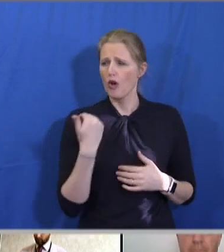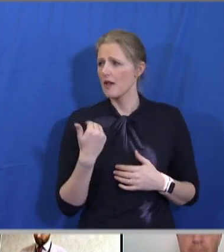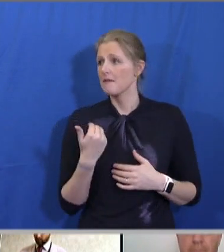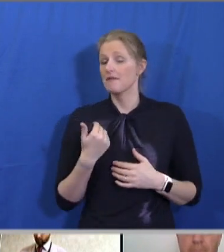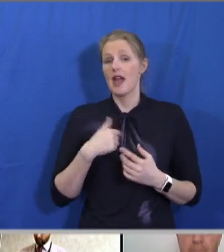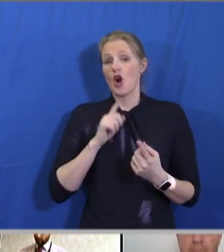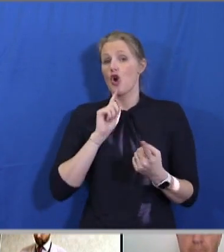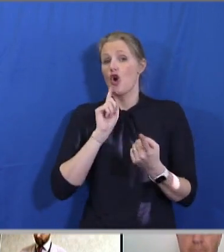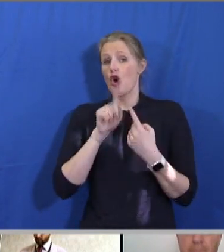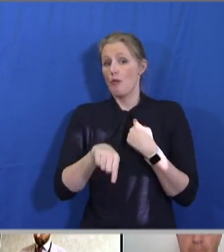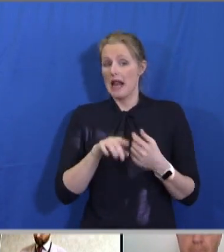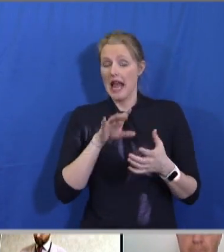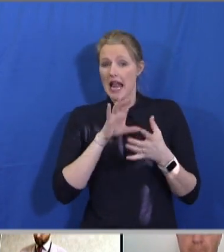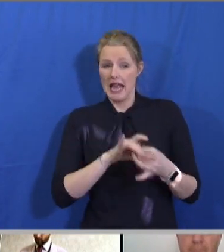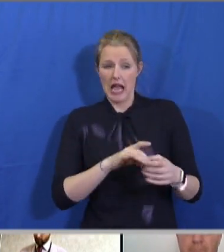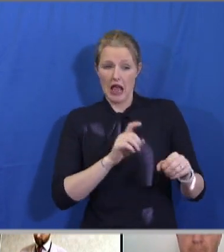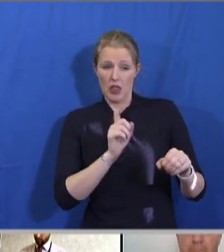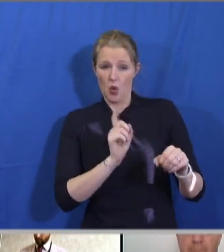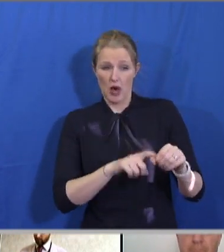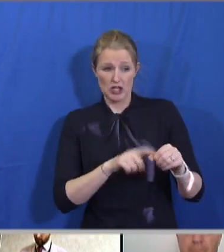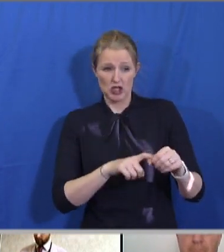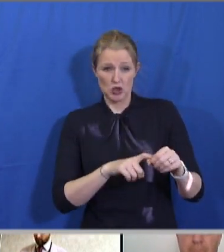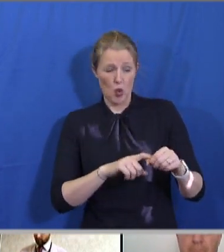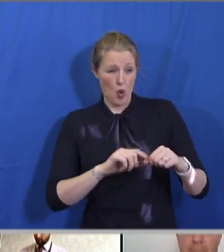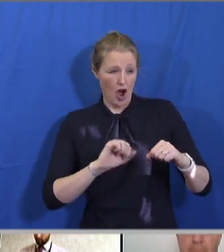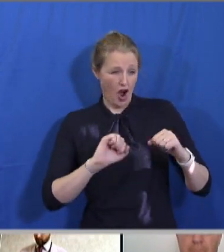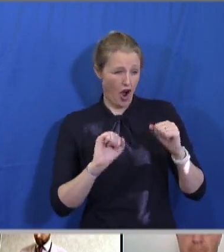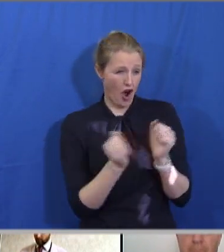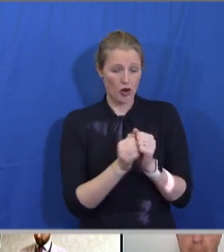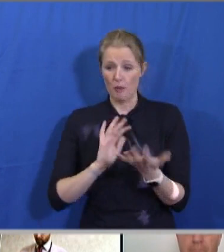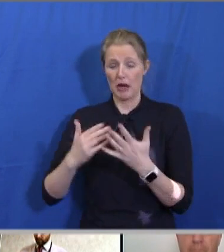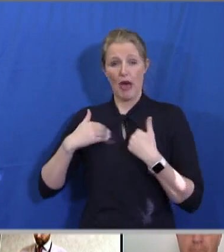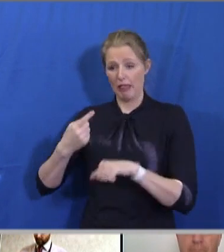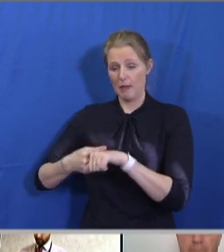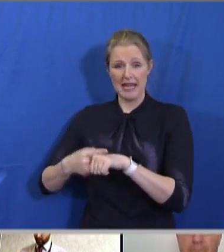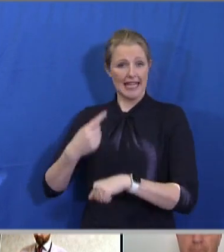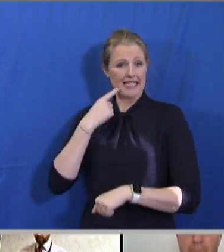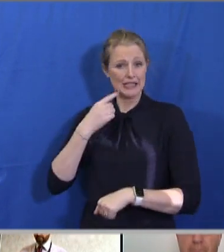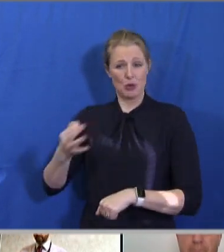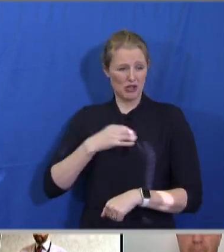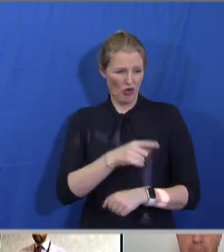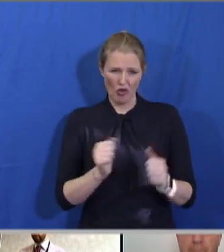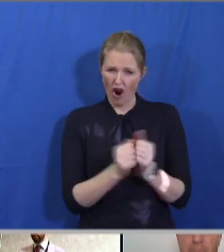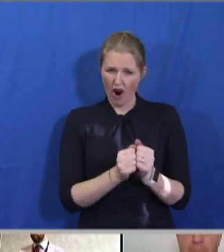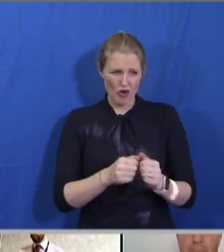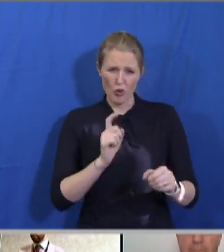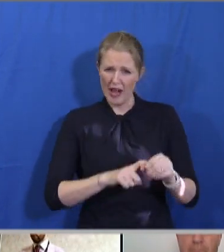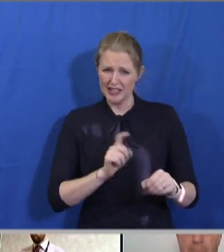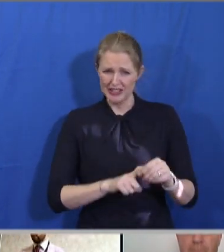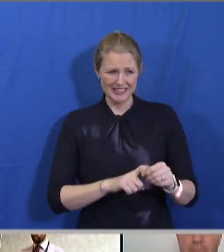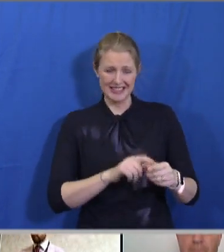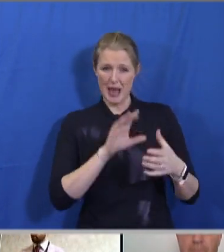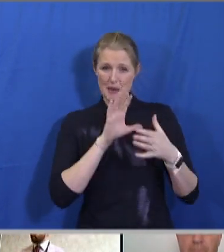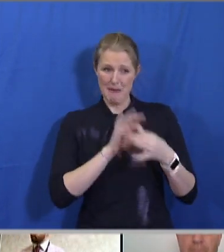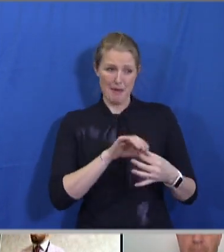about the quality of their questions compared to the quality of the Health Committee's members' questions at this point, Chair, but I found the members of the